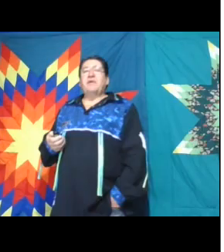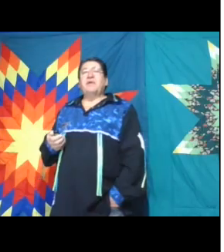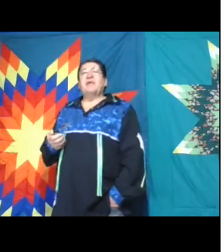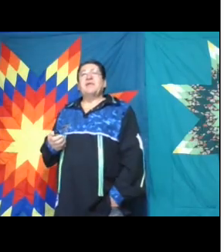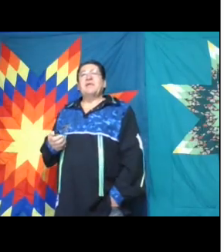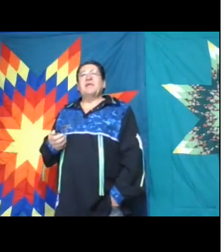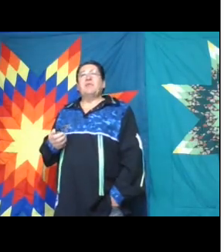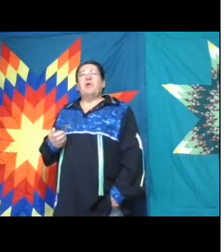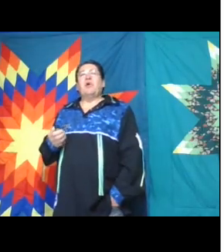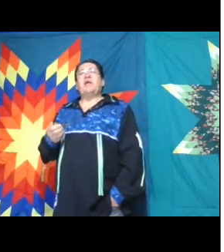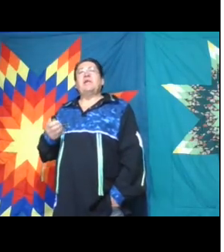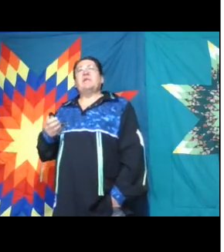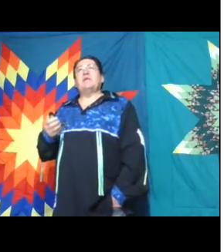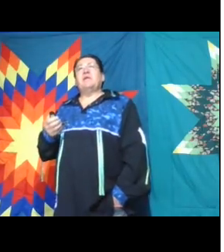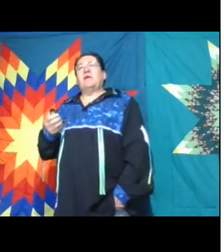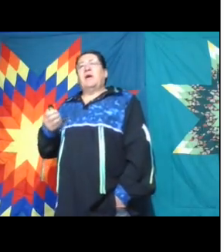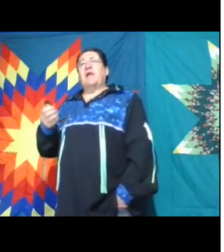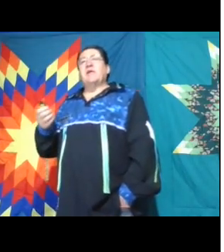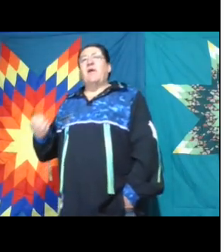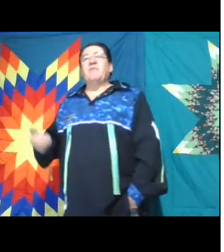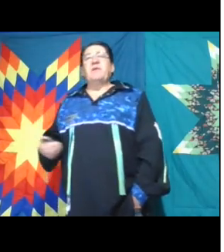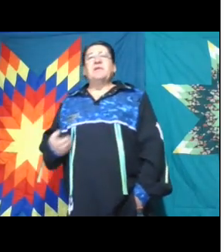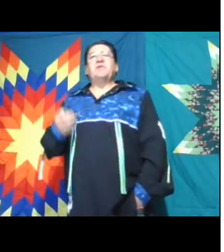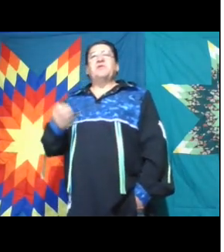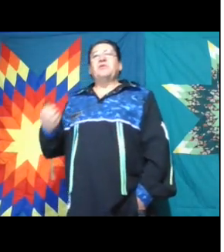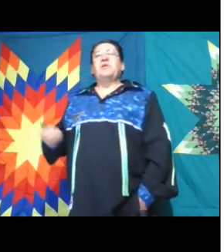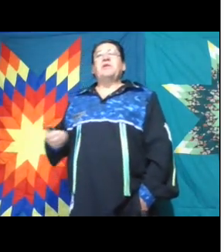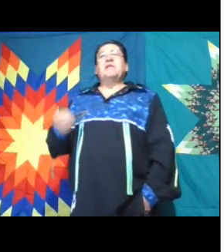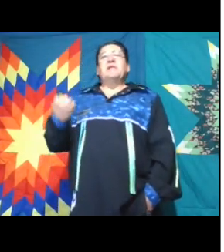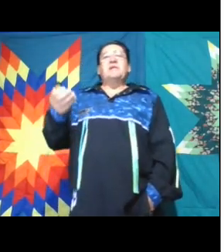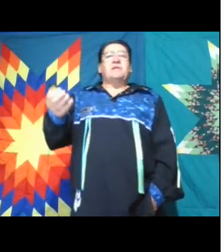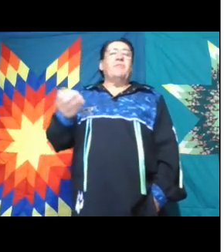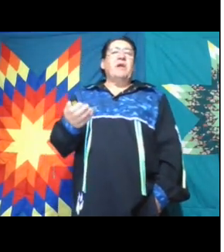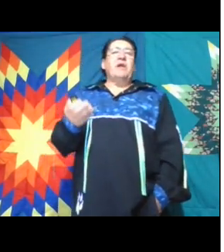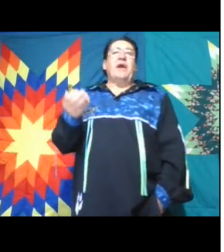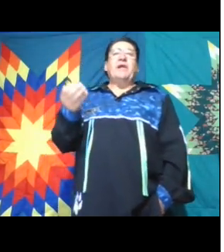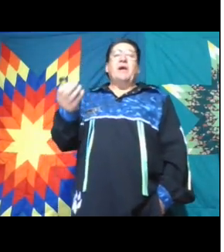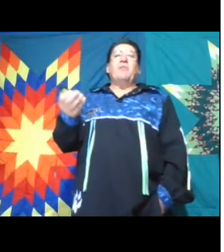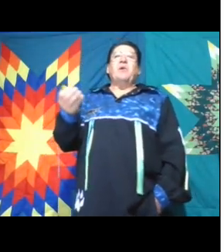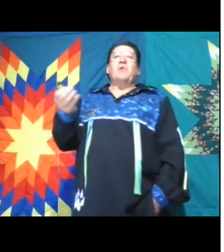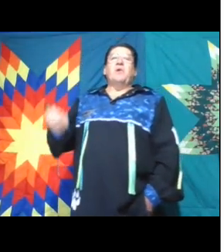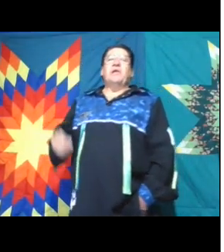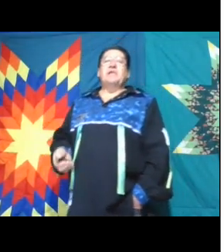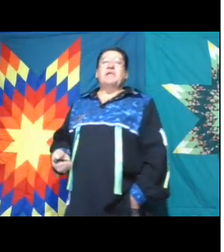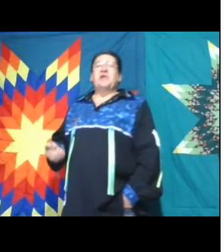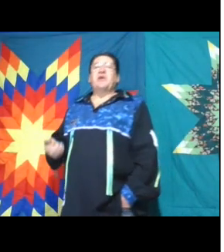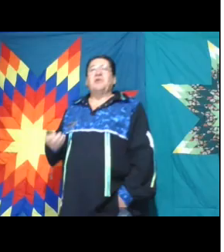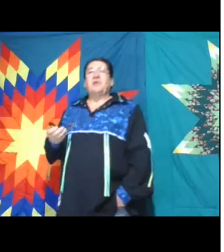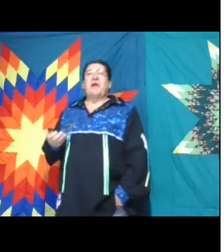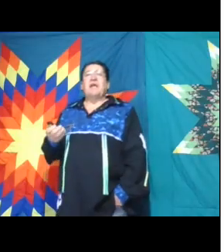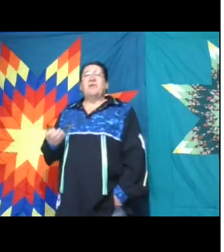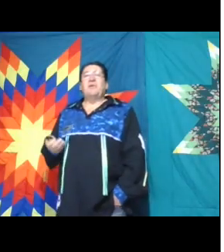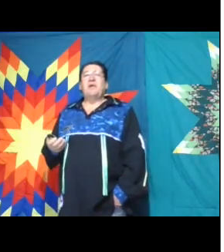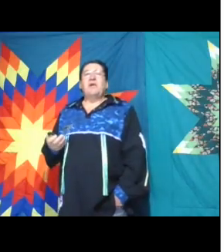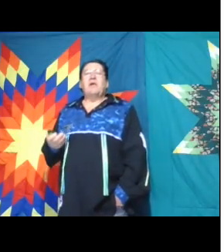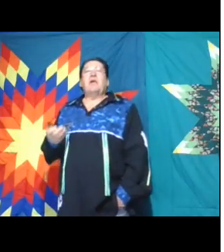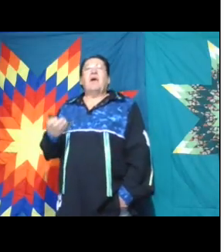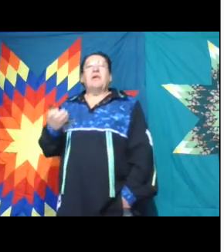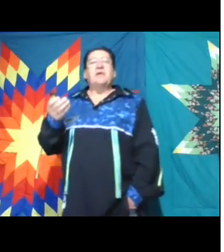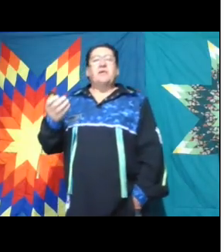communicate to your Indigenous employees as often as you should, this is something a company or organization could look at